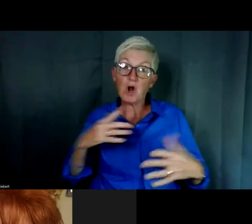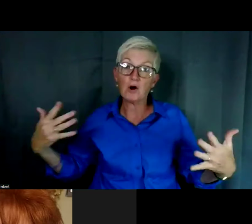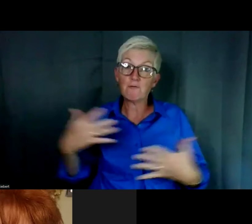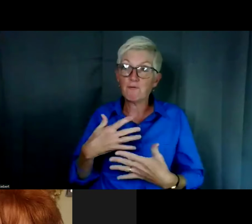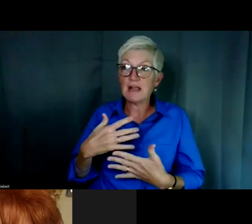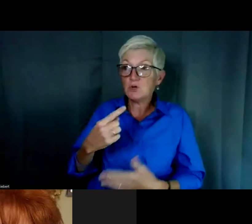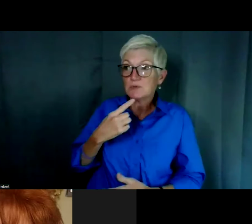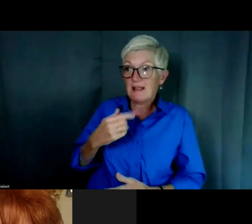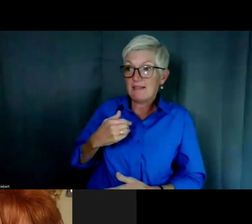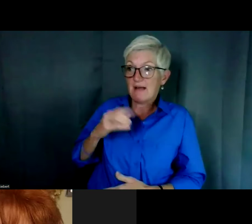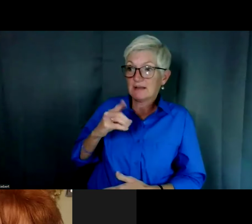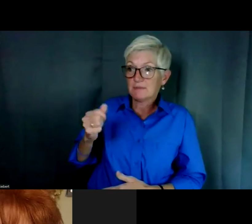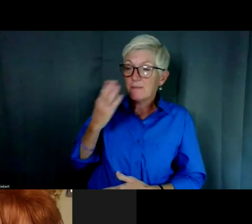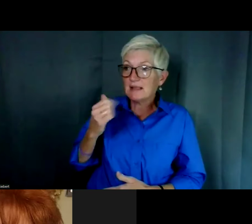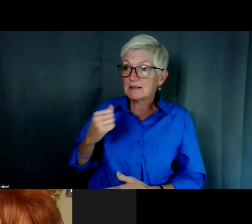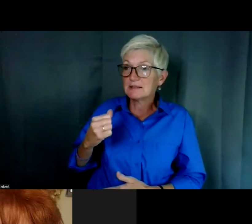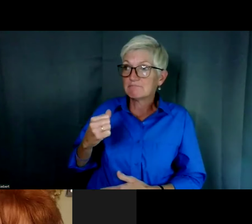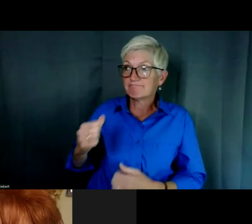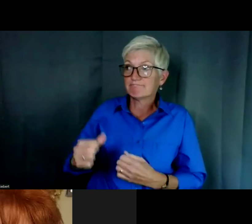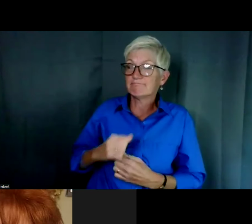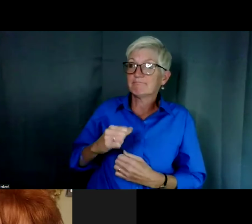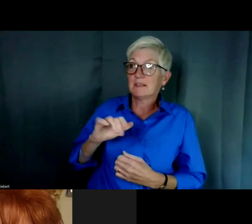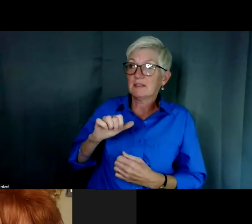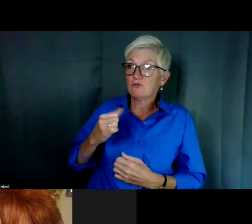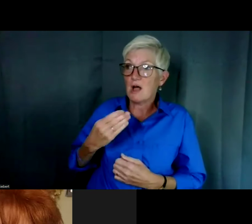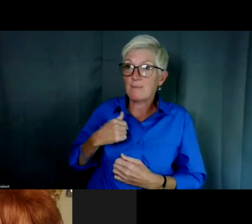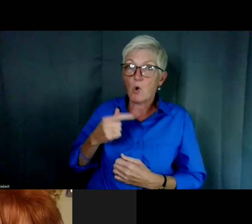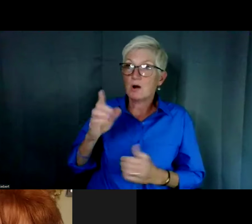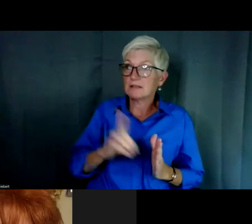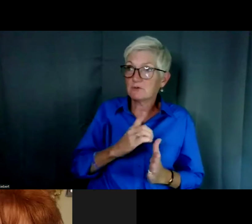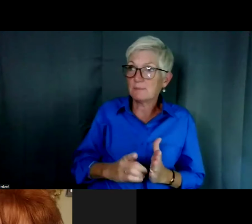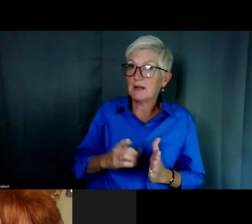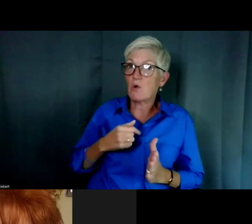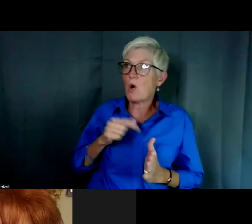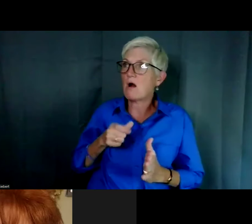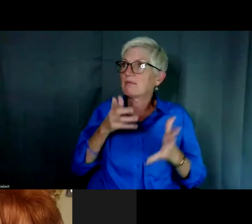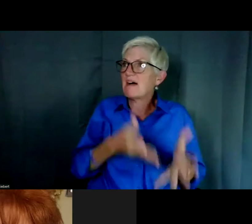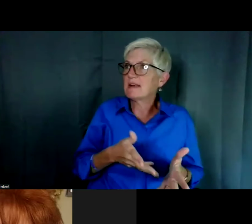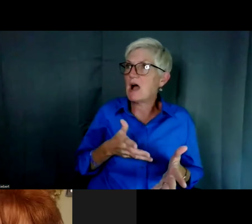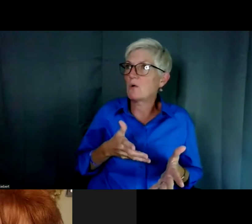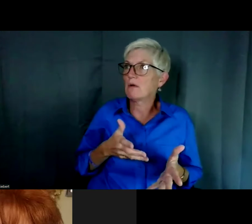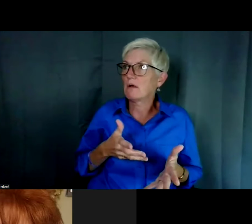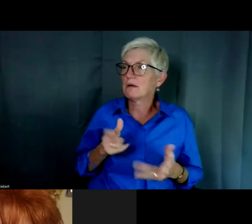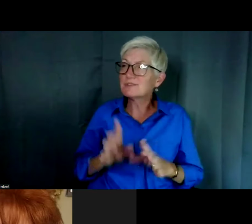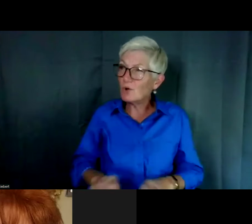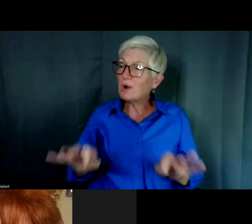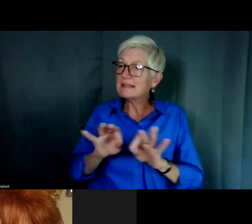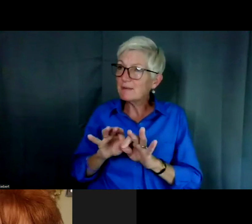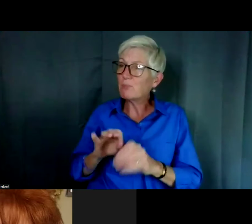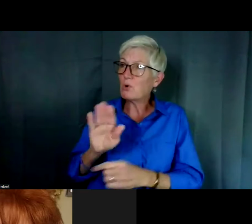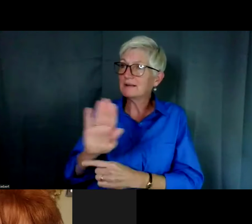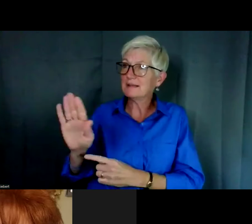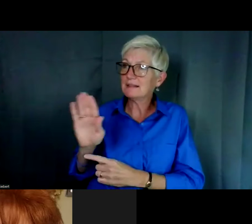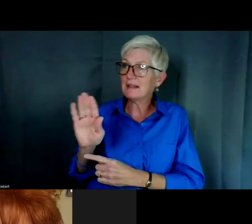jobs may be jeopardized or they'll be discriminated or left out of things. So it's really important that corporate culture really